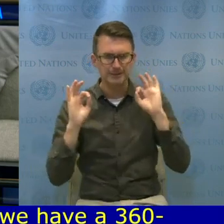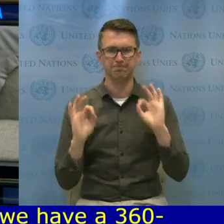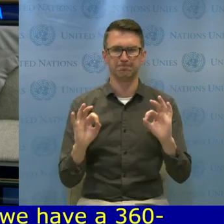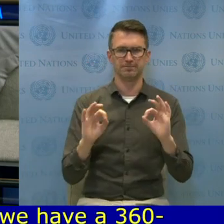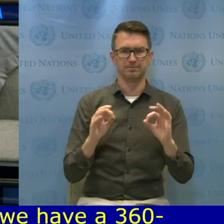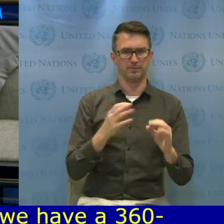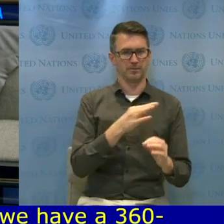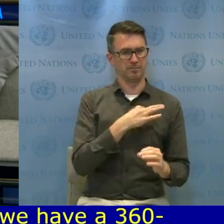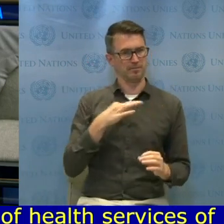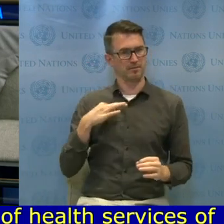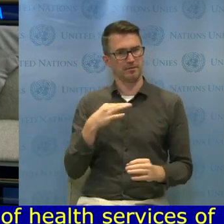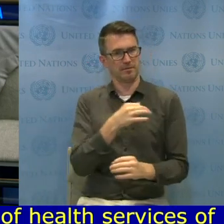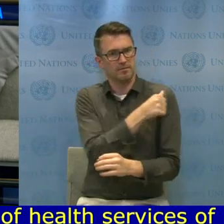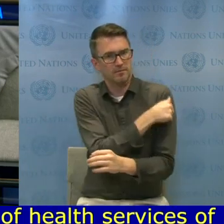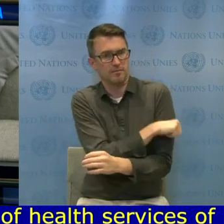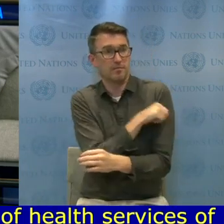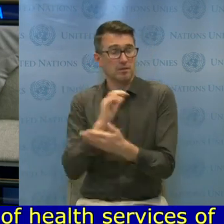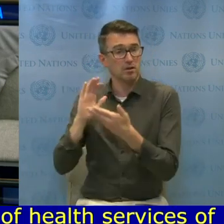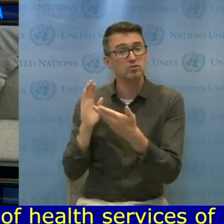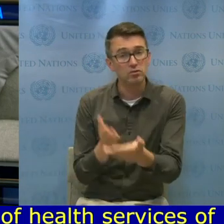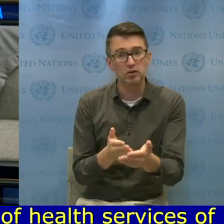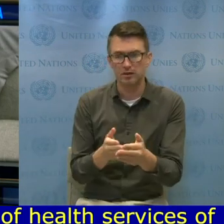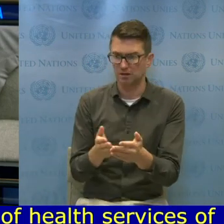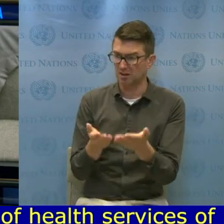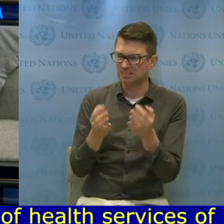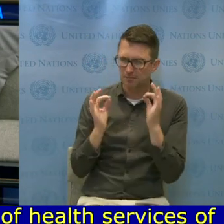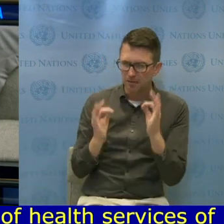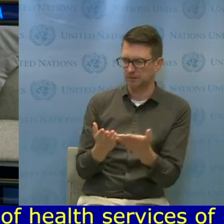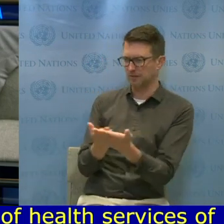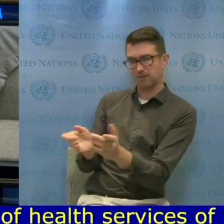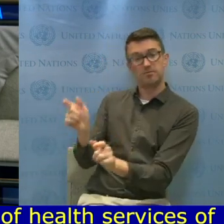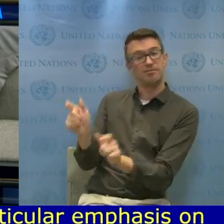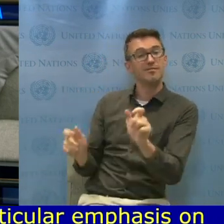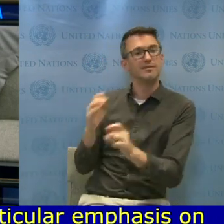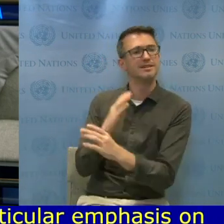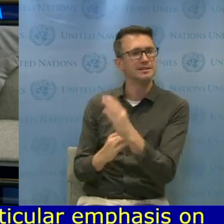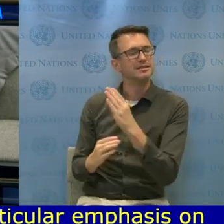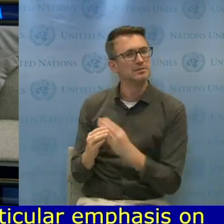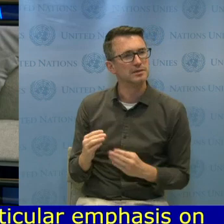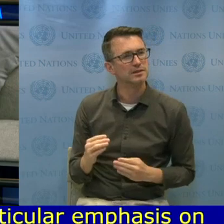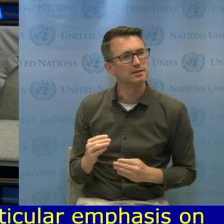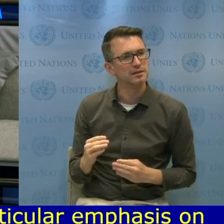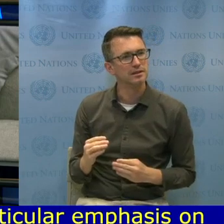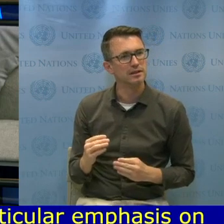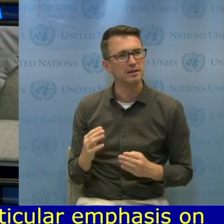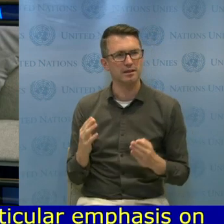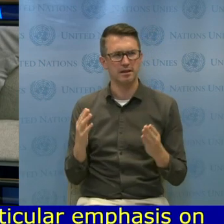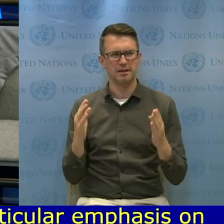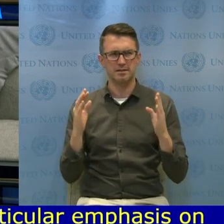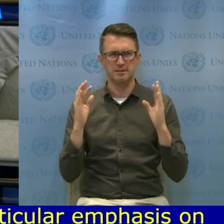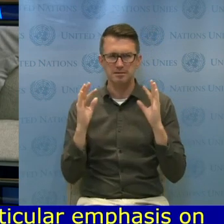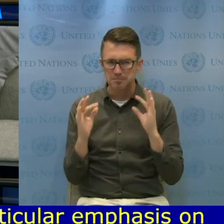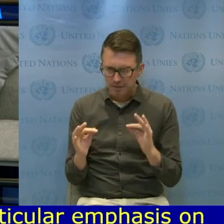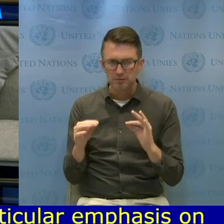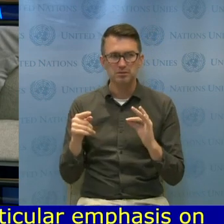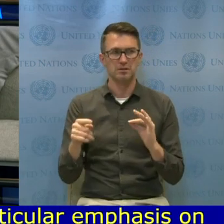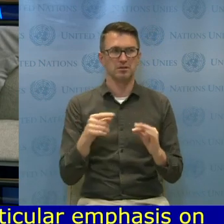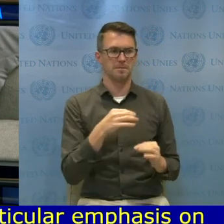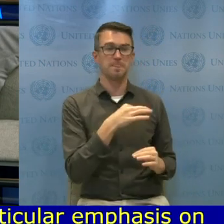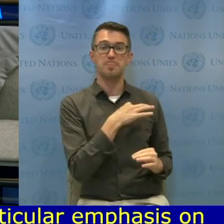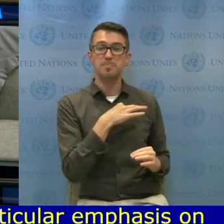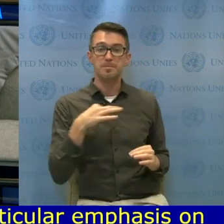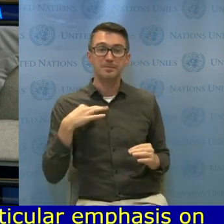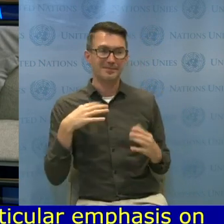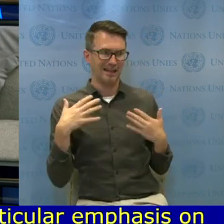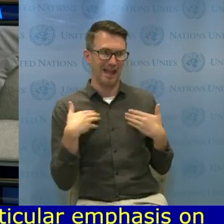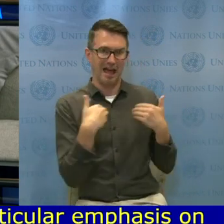in institutions working in the public health and social services realms. Here, I would like